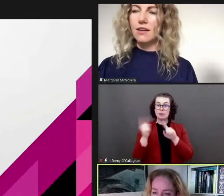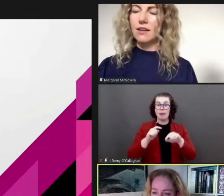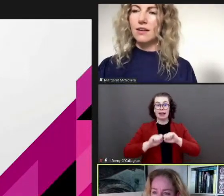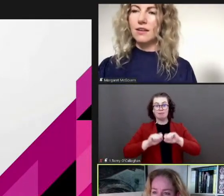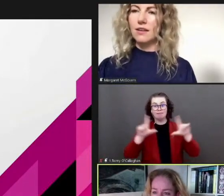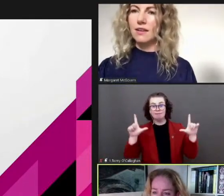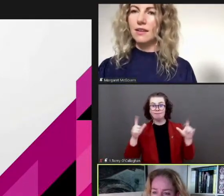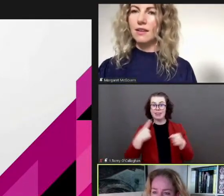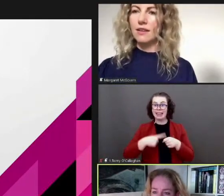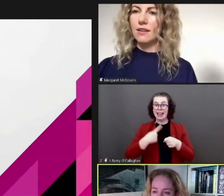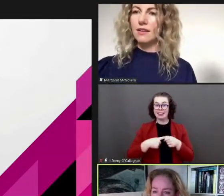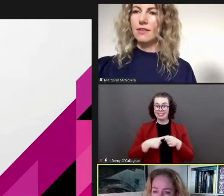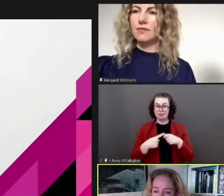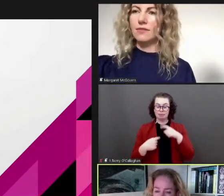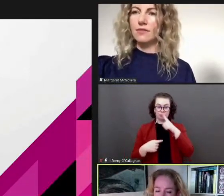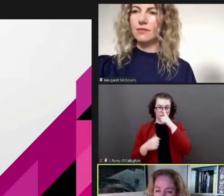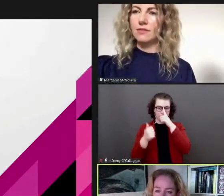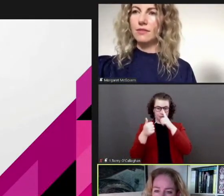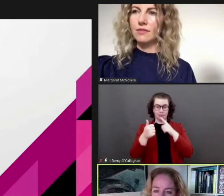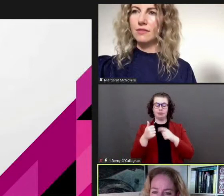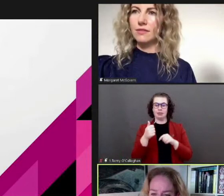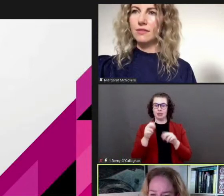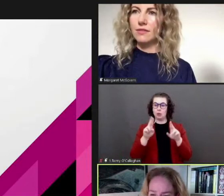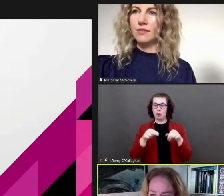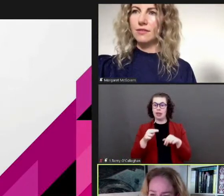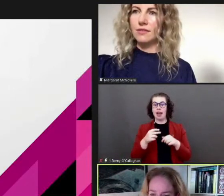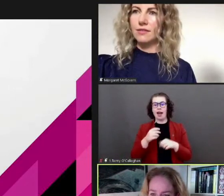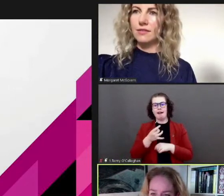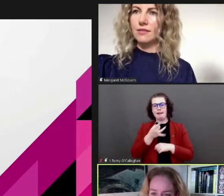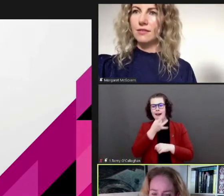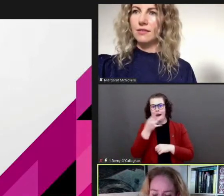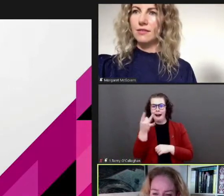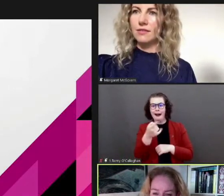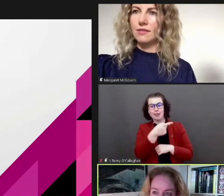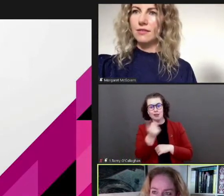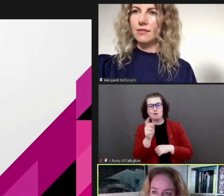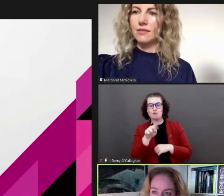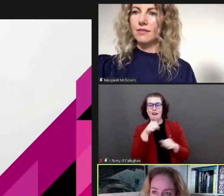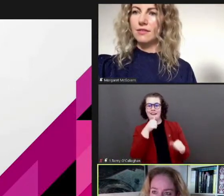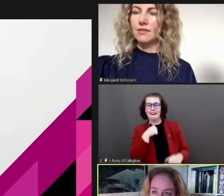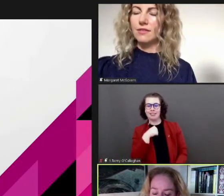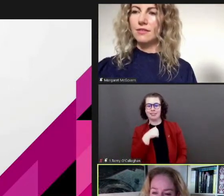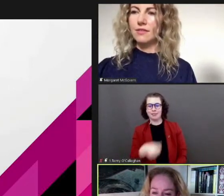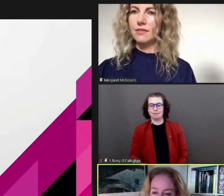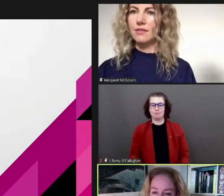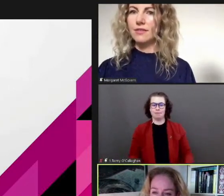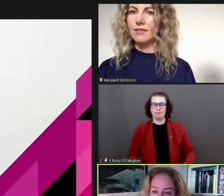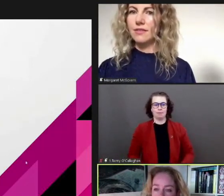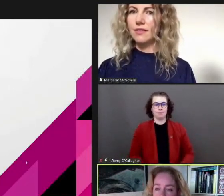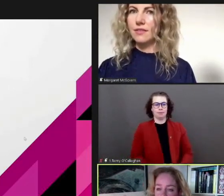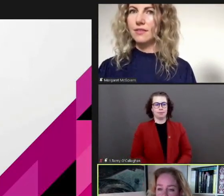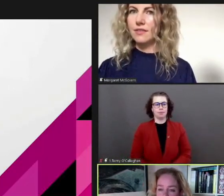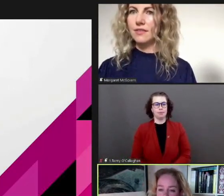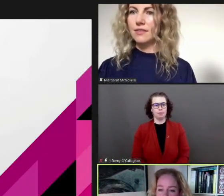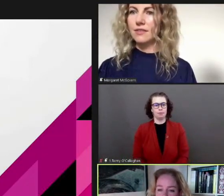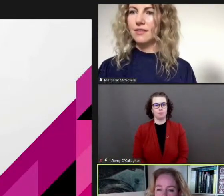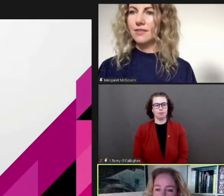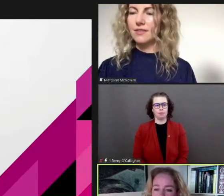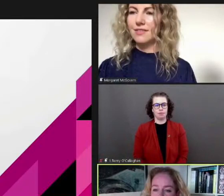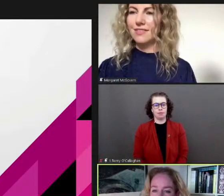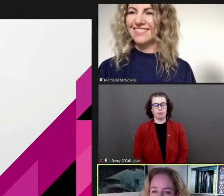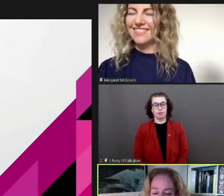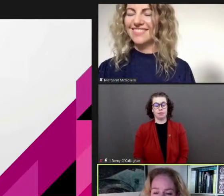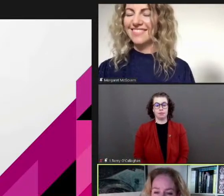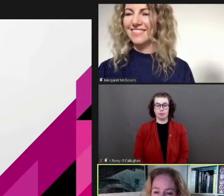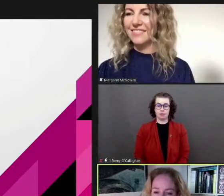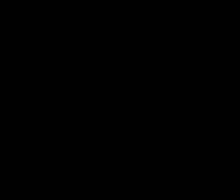and we can put forward some of the questions that have been asked? I'll zoom ahead. I'll certainly,